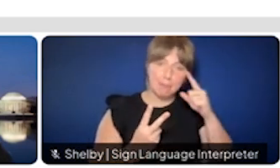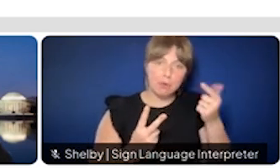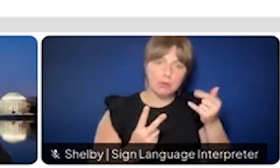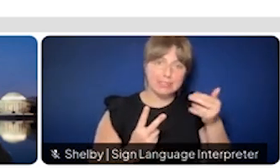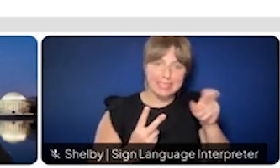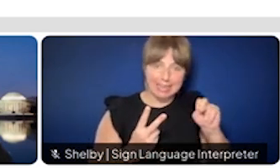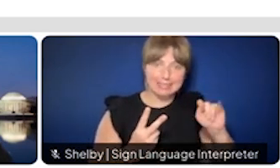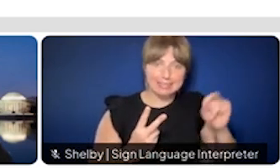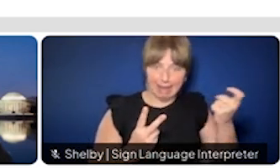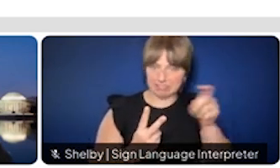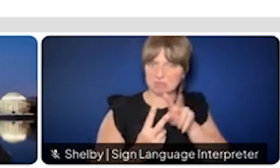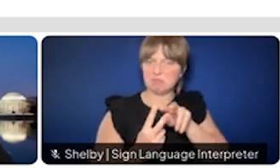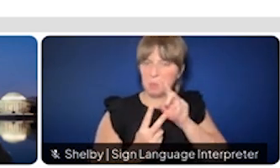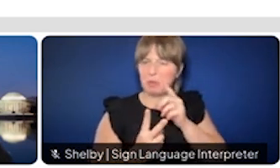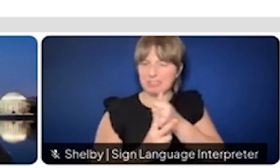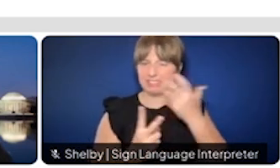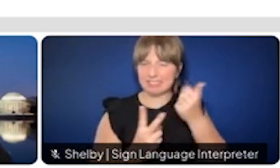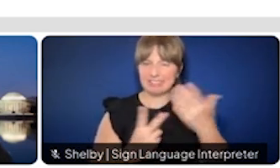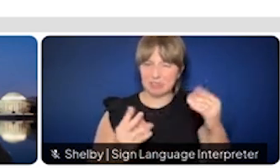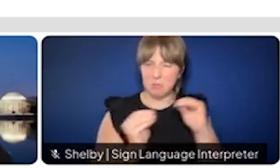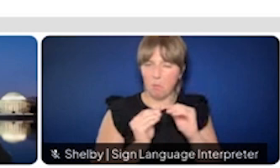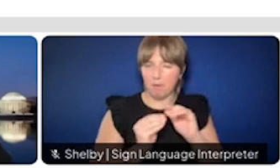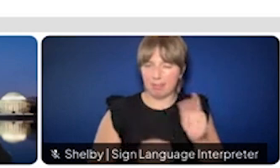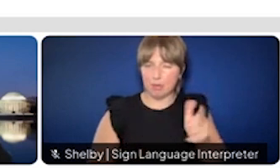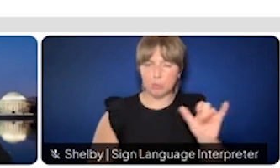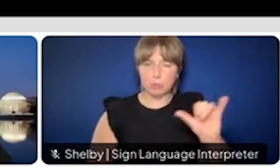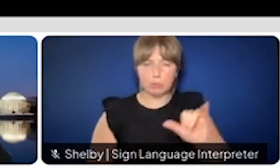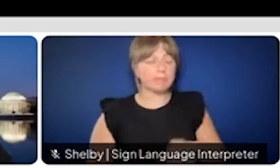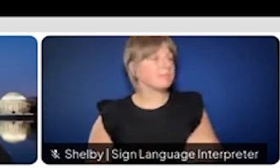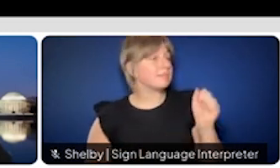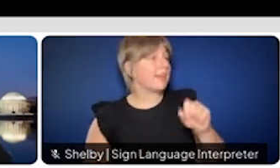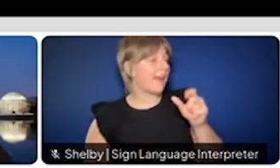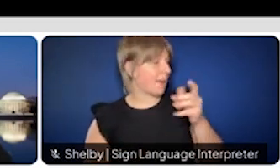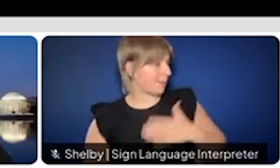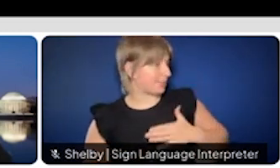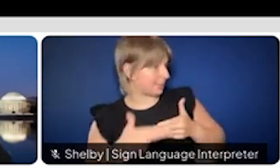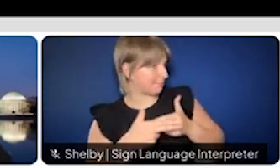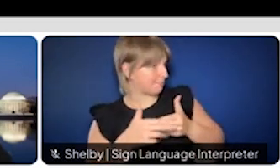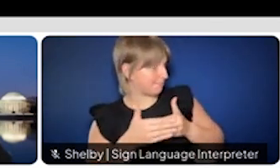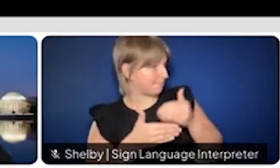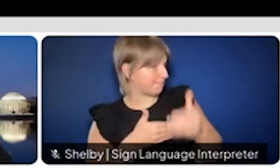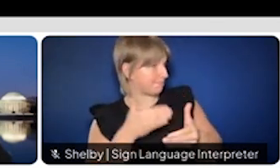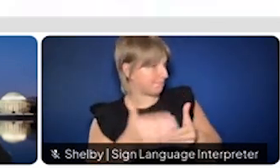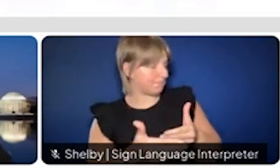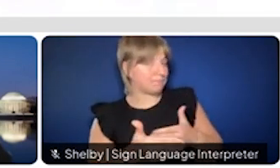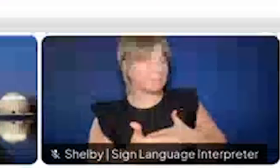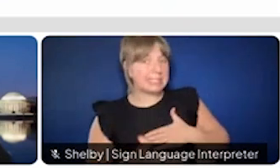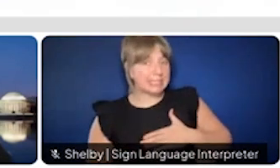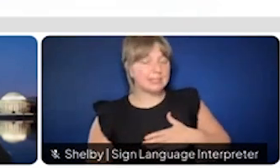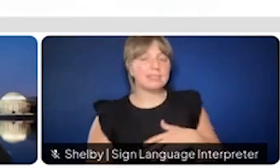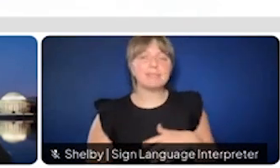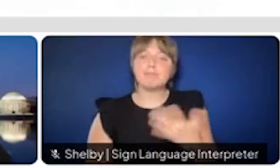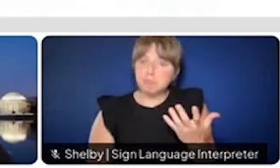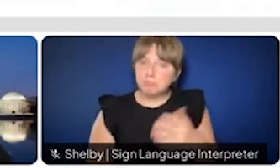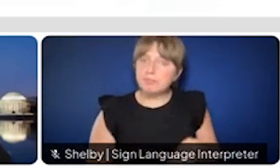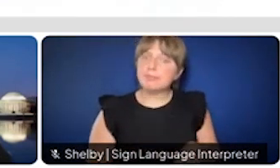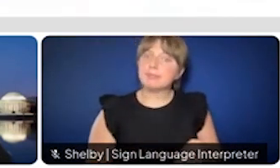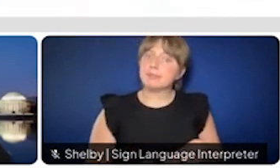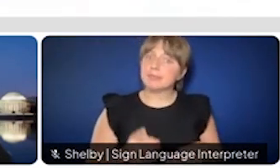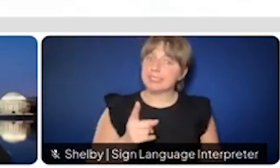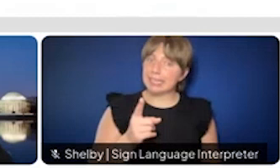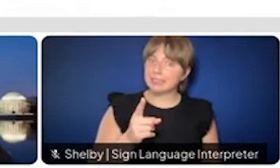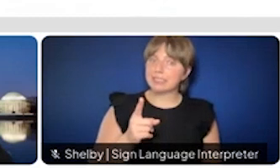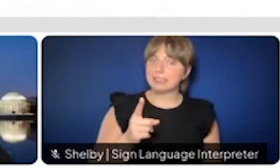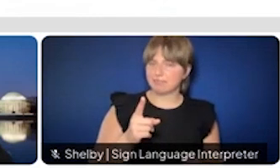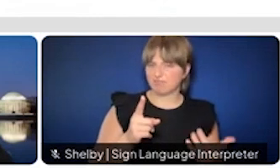Wonderful. Yeah, James, thanks for the run through there. If we keep going through the deck, Carly, just like a bit of a high level